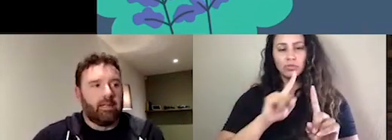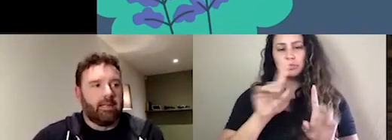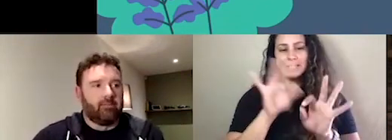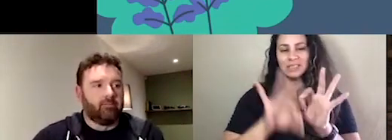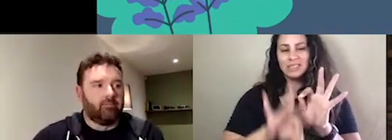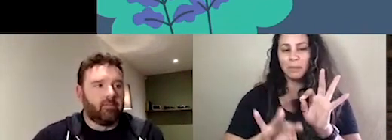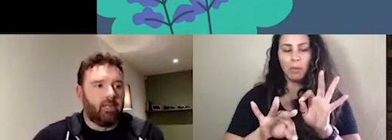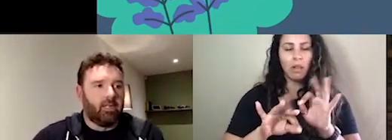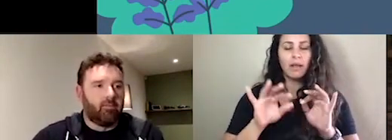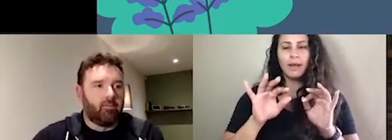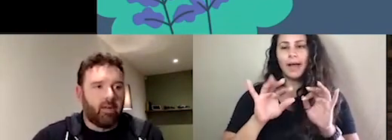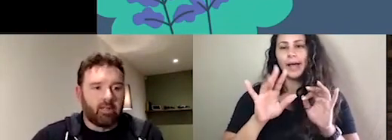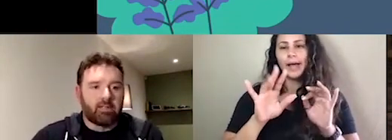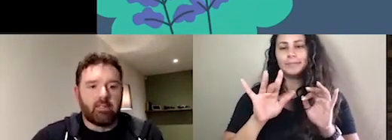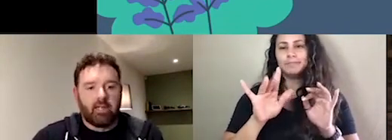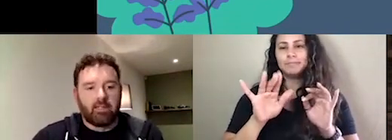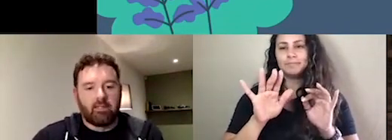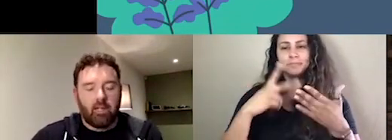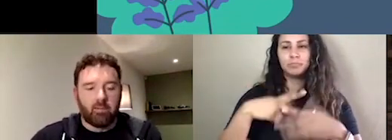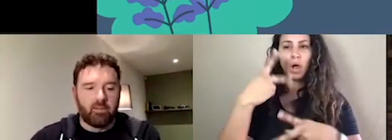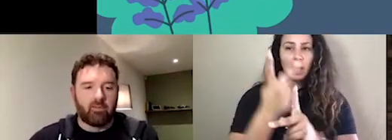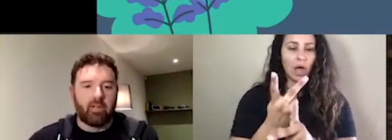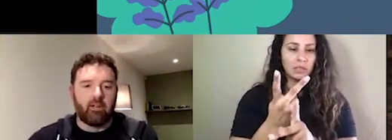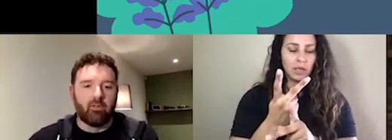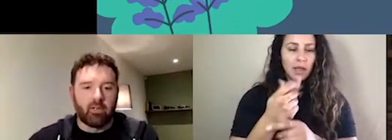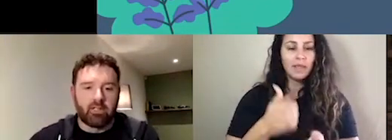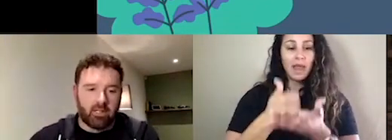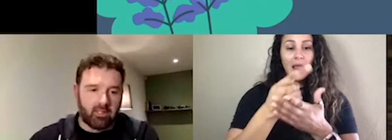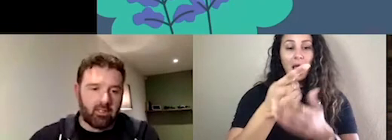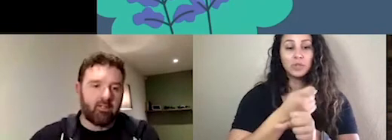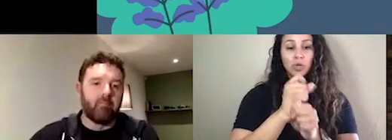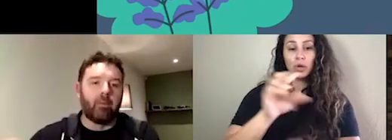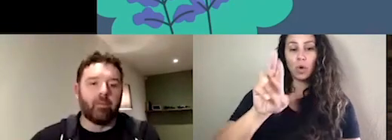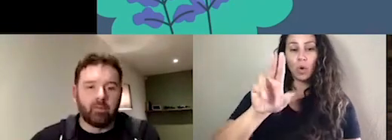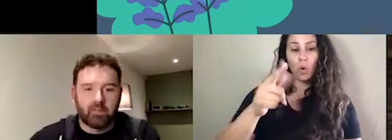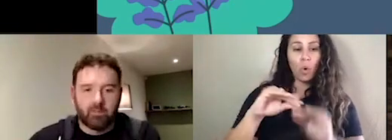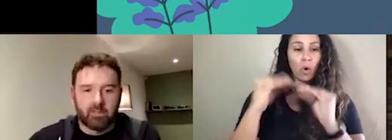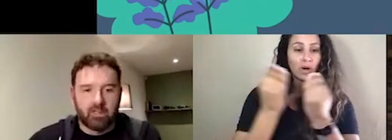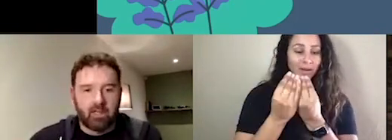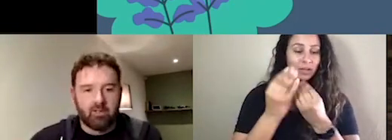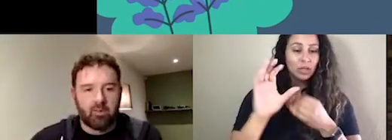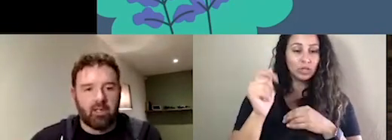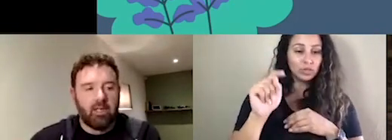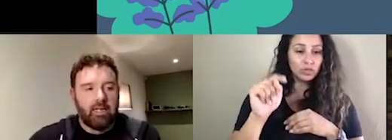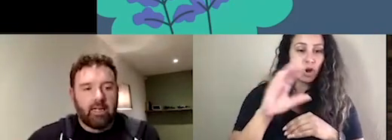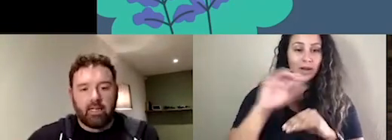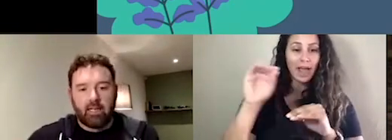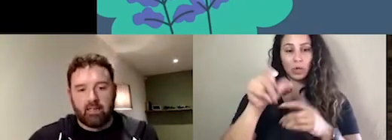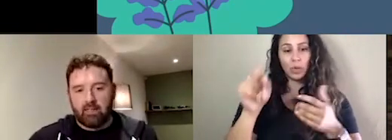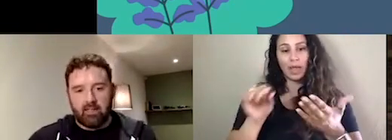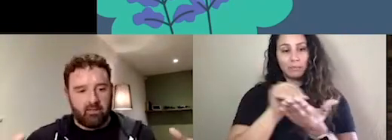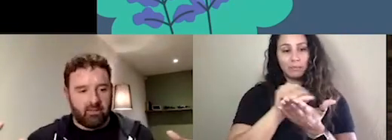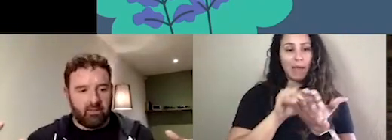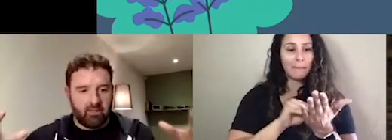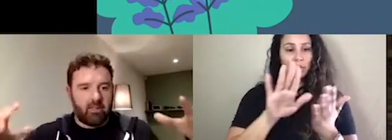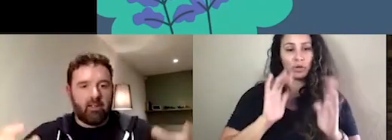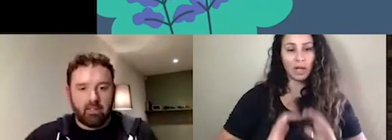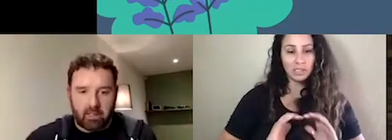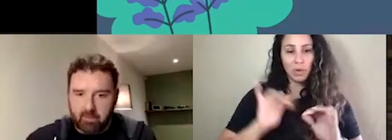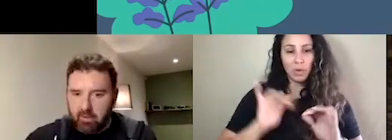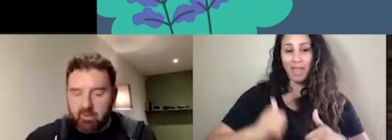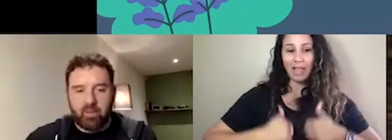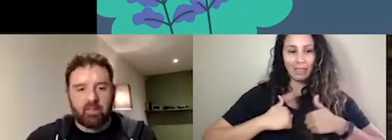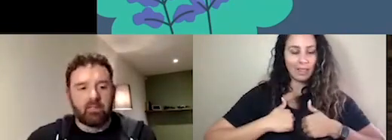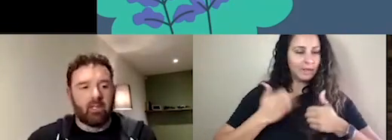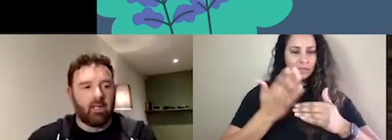simple product that helps you create an org chart and kind of map your customers to that as well. And again, that lives entirely on